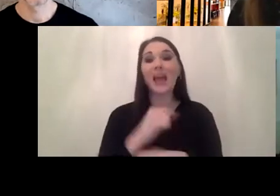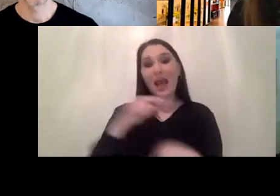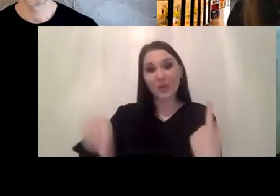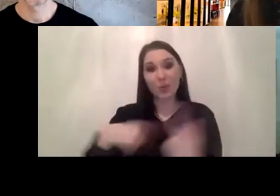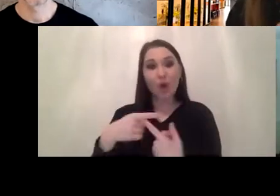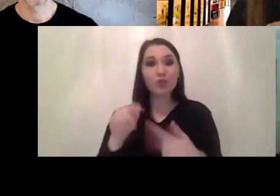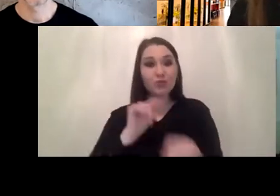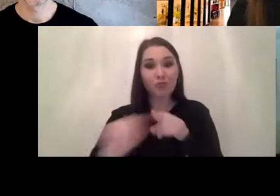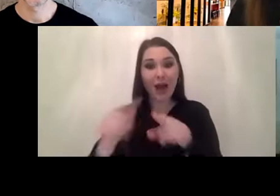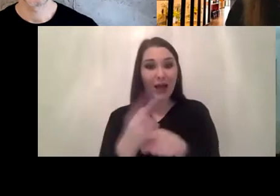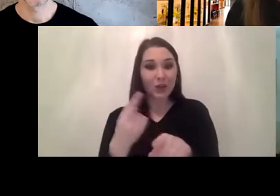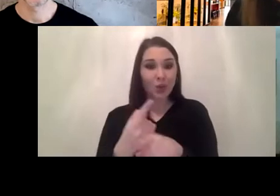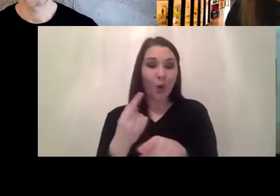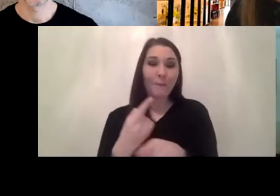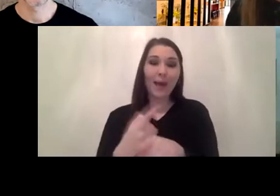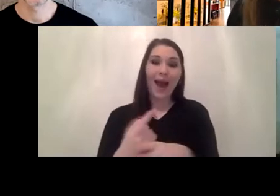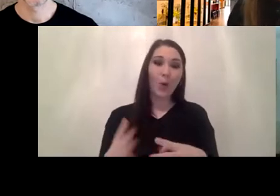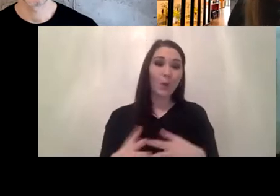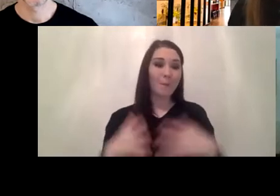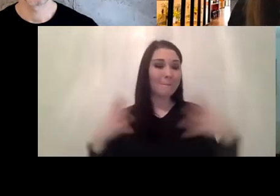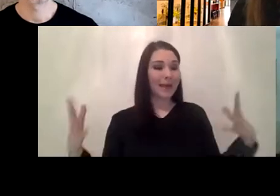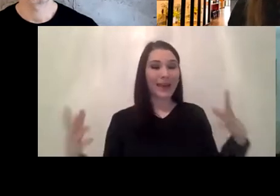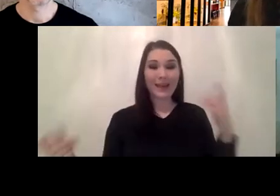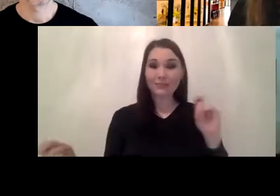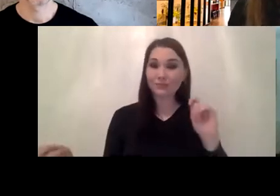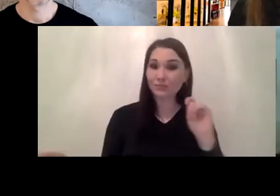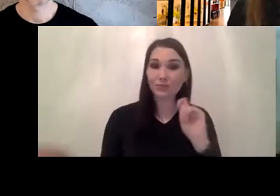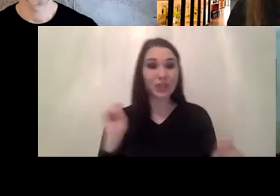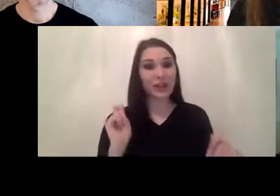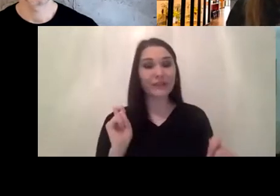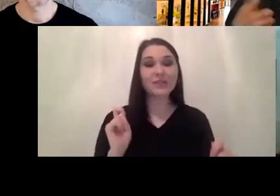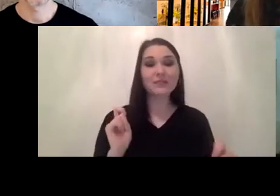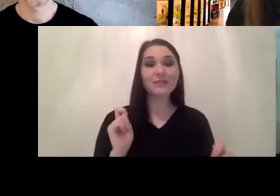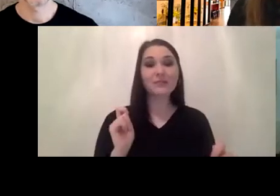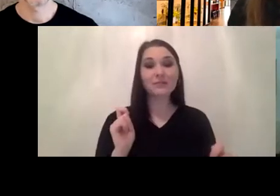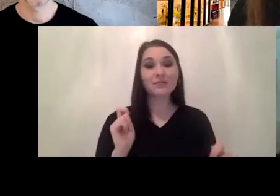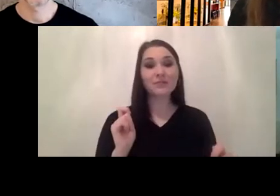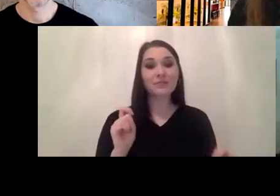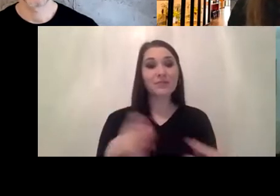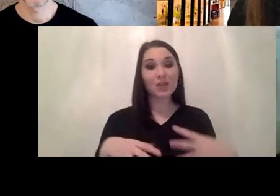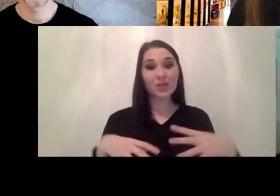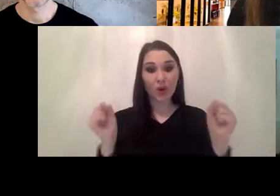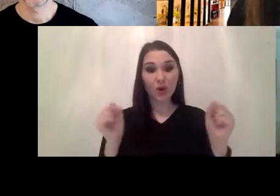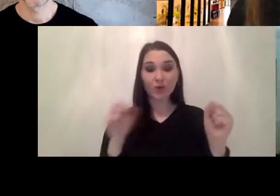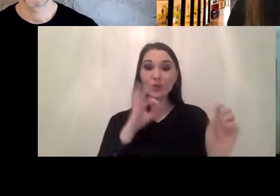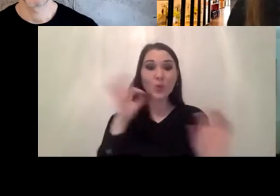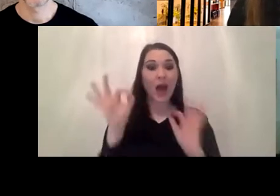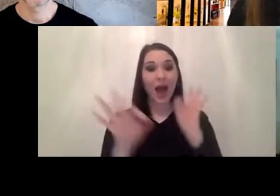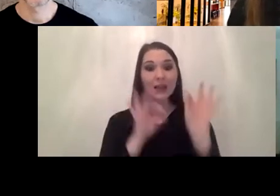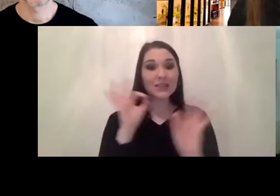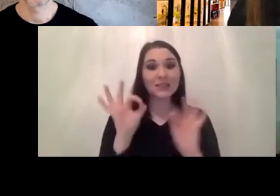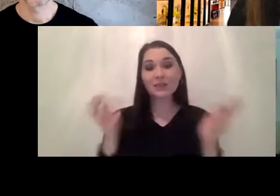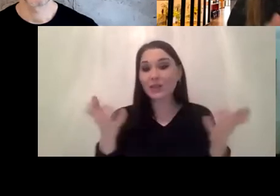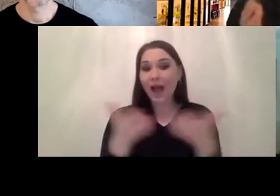talk about it. There has been like a big movement. So I would like to start, you know, asking this question, you know, how do